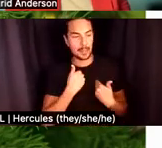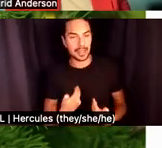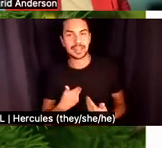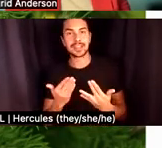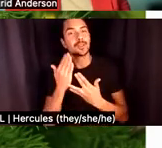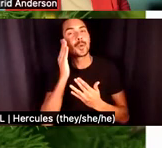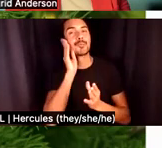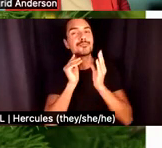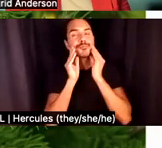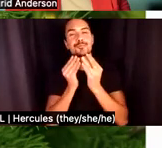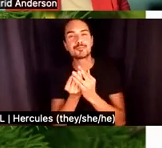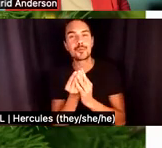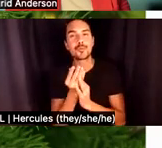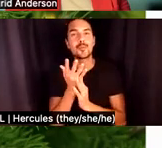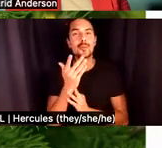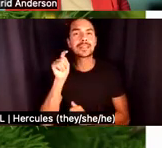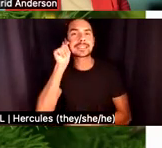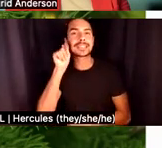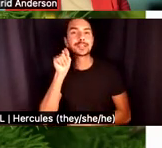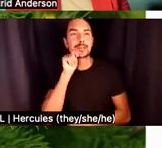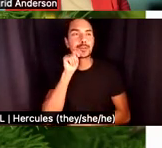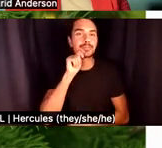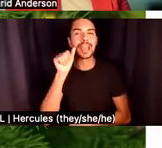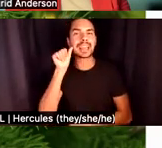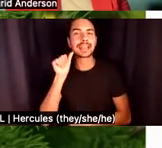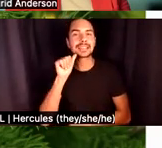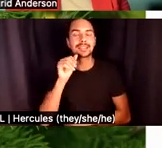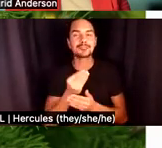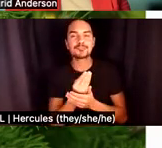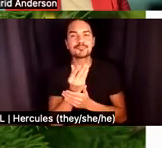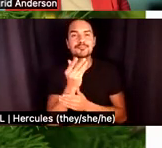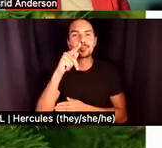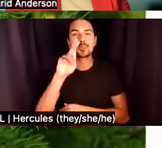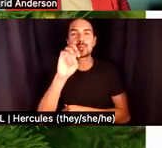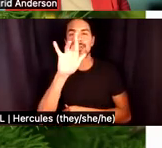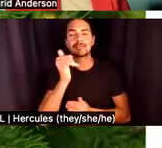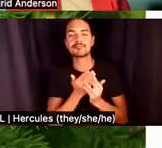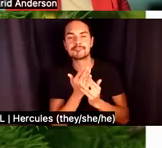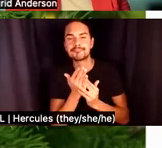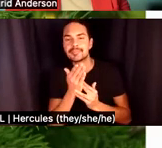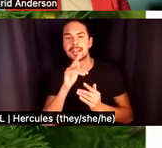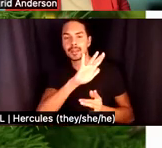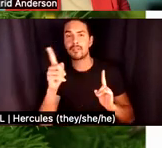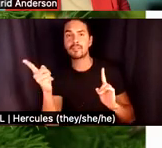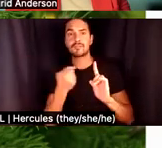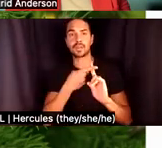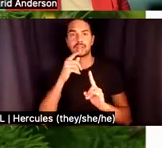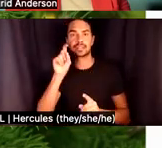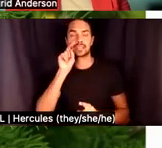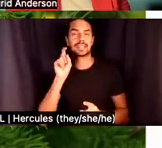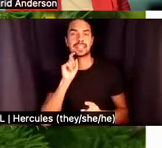puberty, going through those first sexual experiences that may have been consensual. Also, it really impacted how we're able